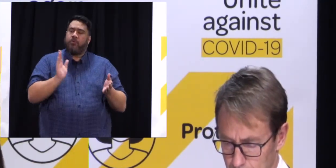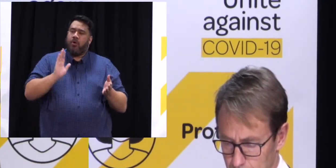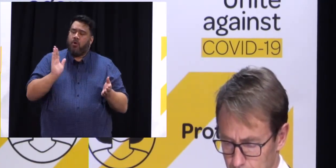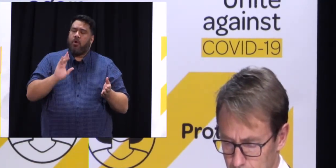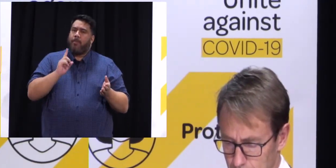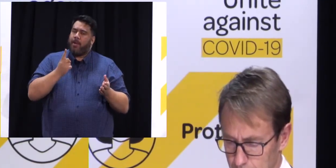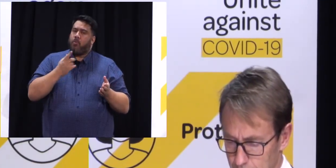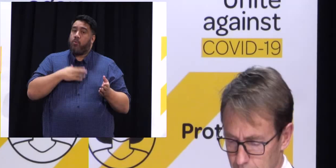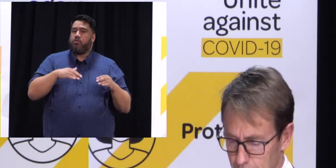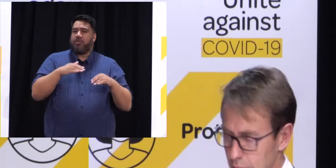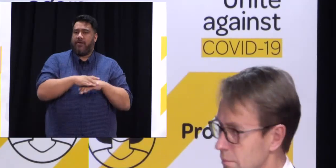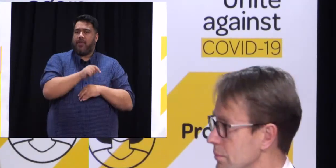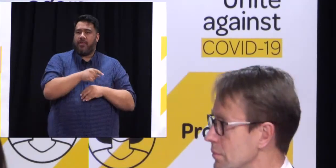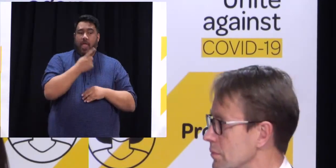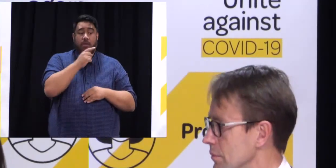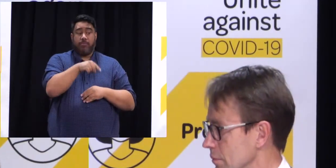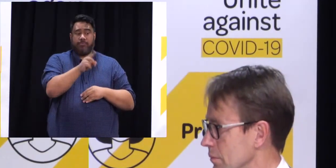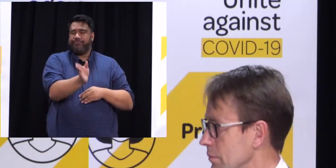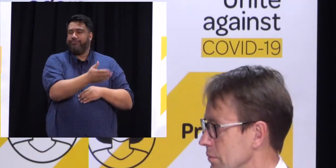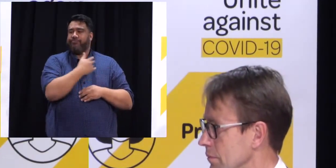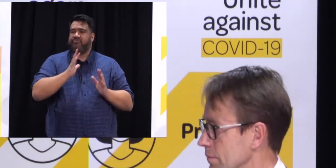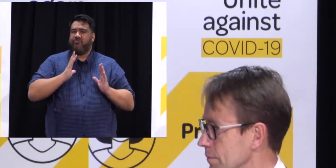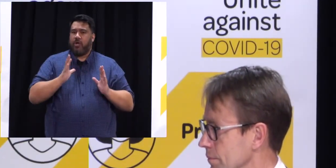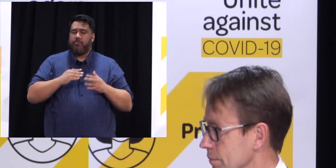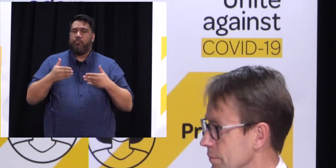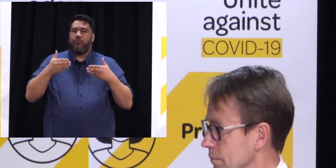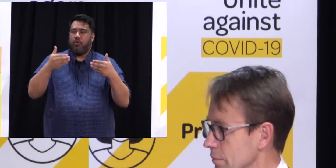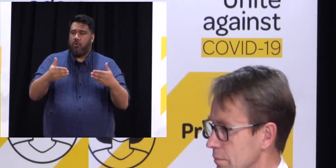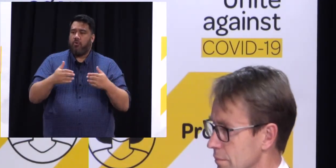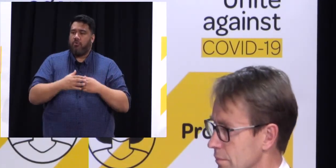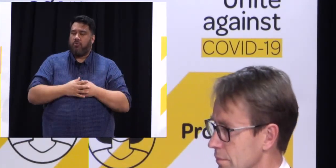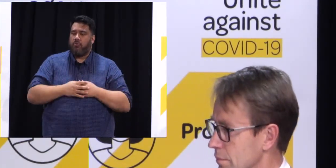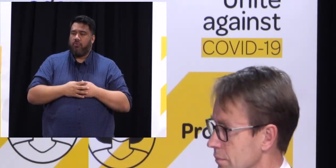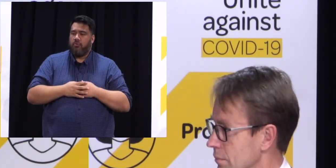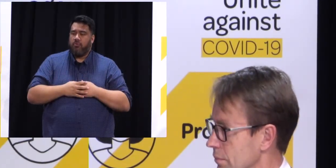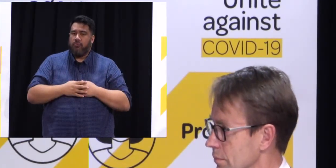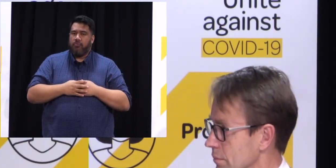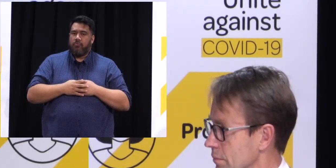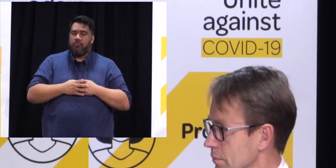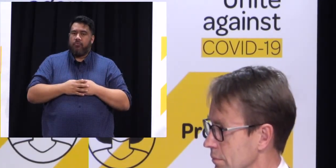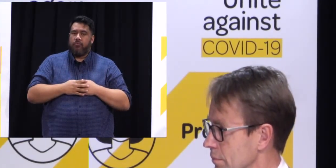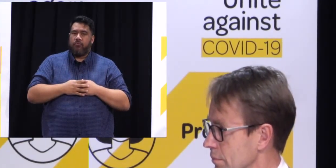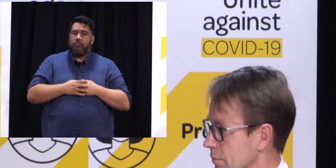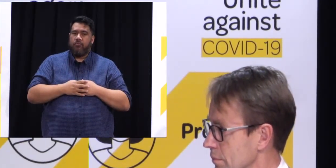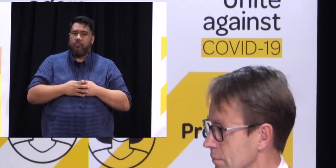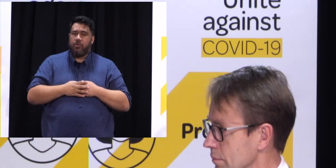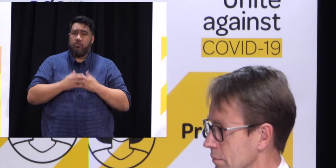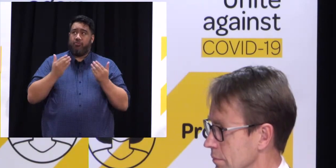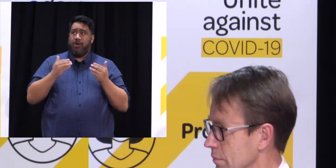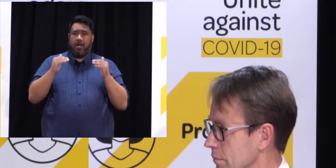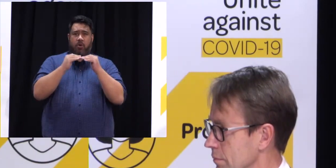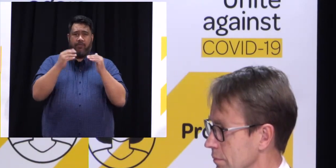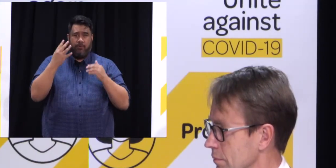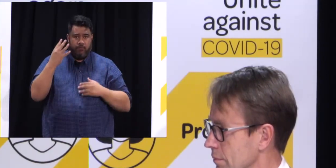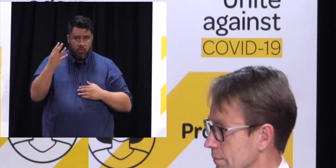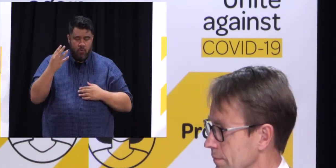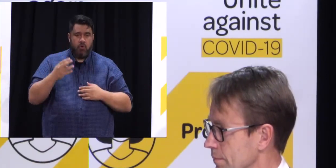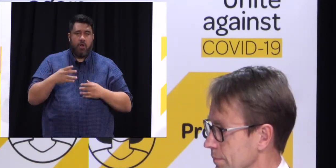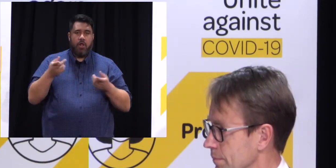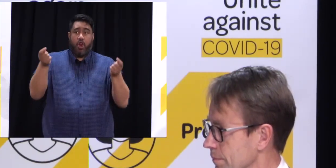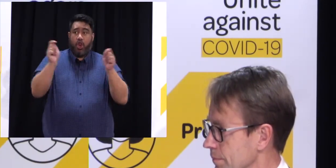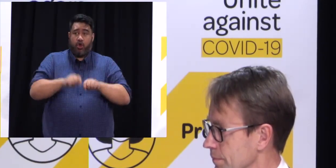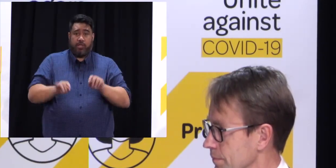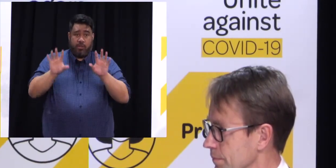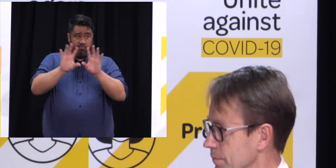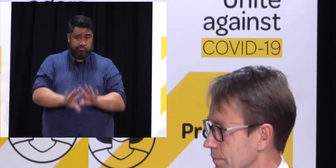They're a line of inquiry, and it would be really good to be able to finally answer that question. So we're in level 4. We've locked everyone down. We've